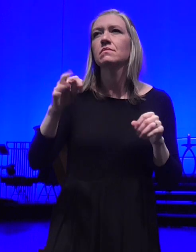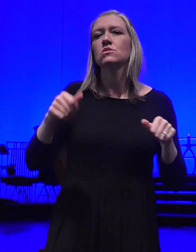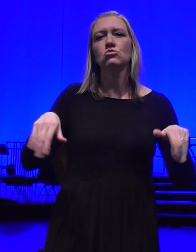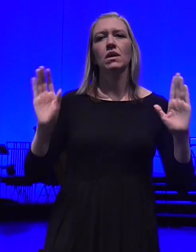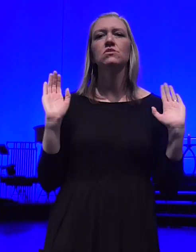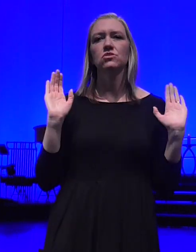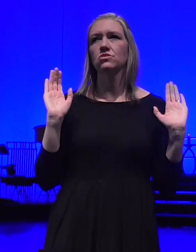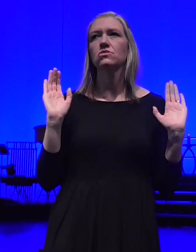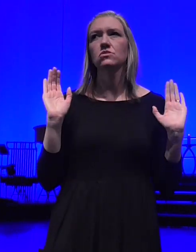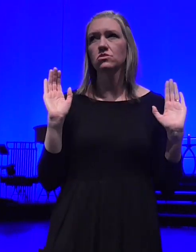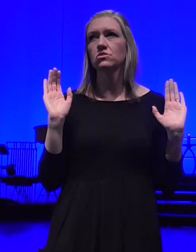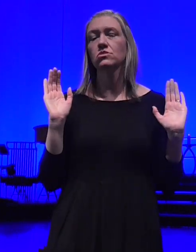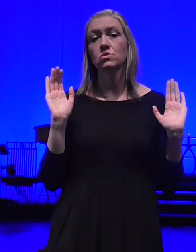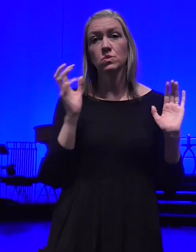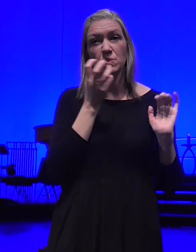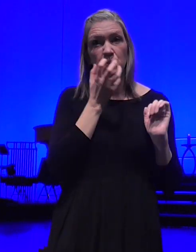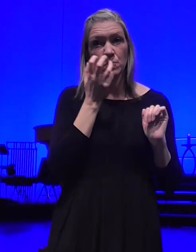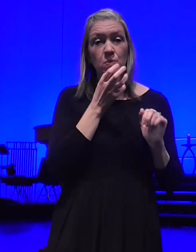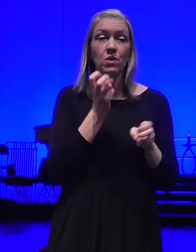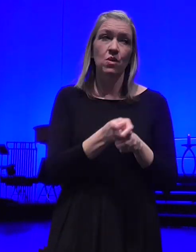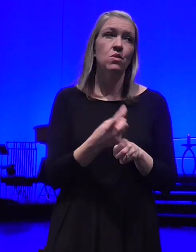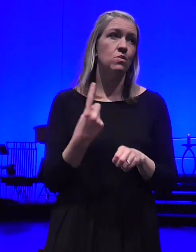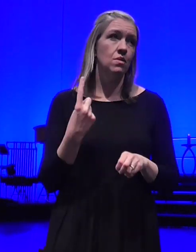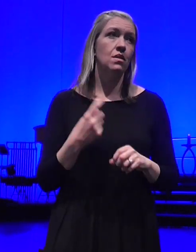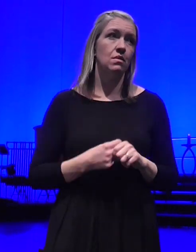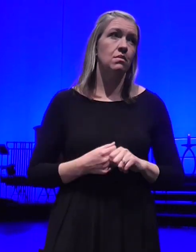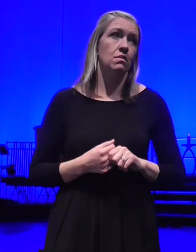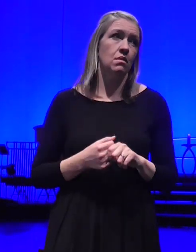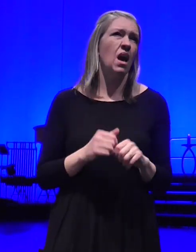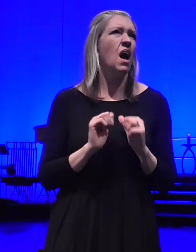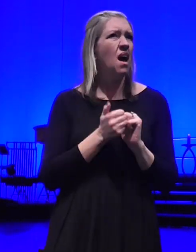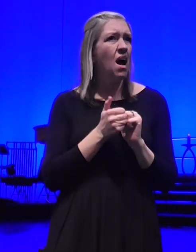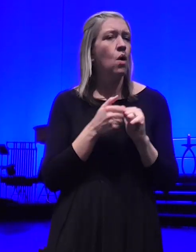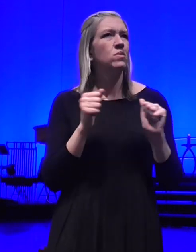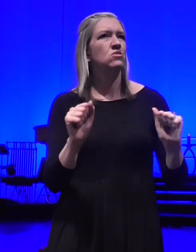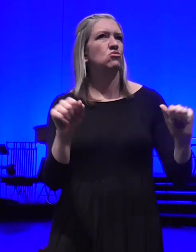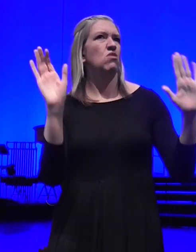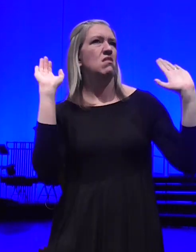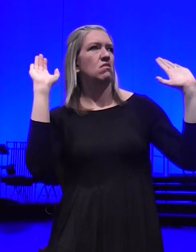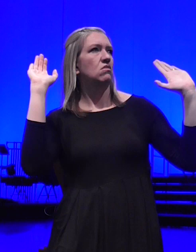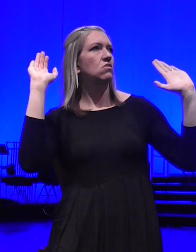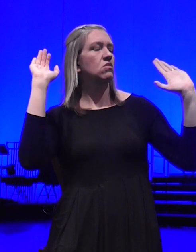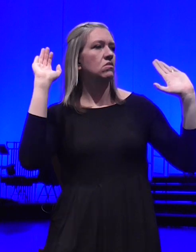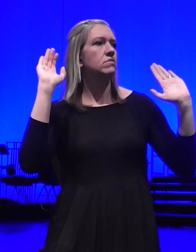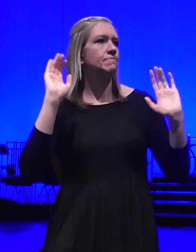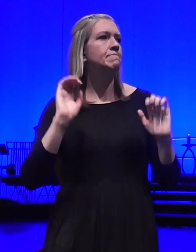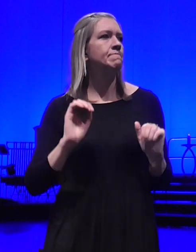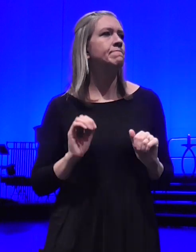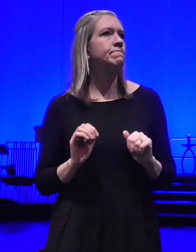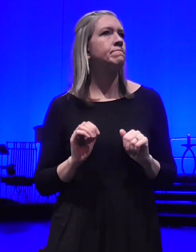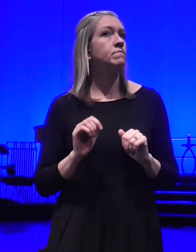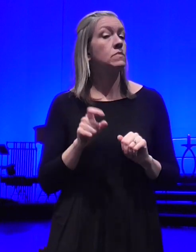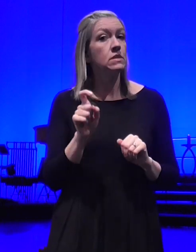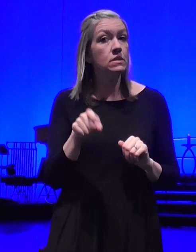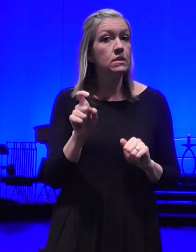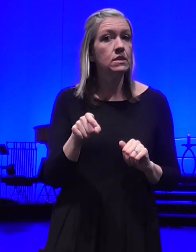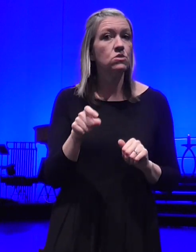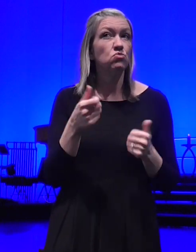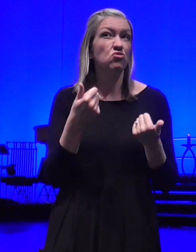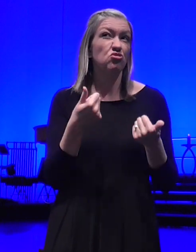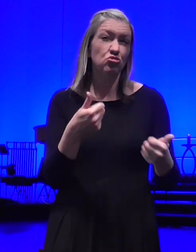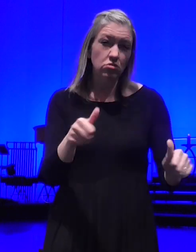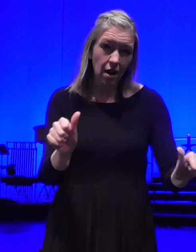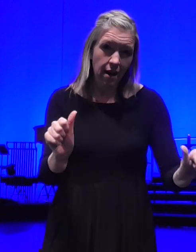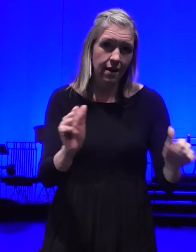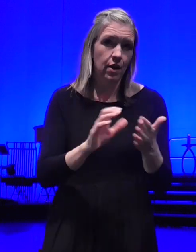surrender. Ooh, there's a hard one for us. How do we surrender? But what you need to try